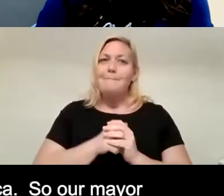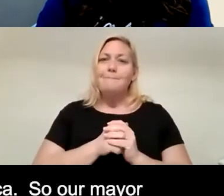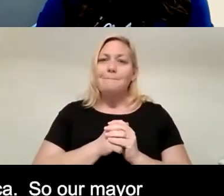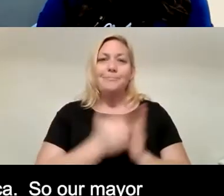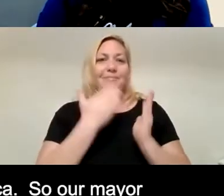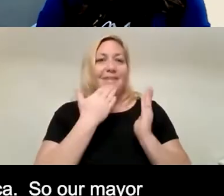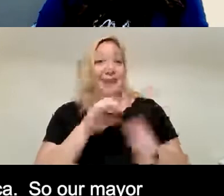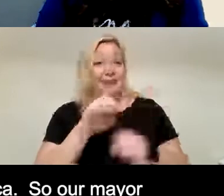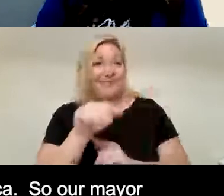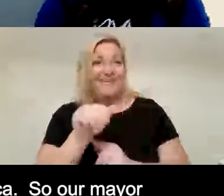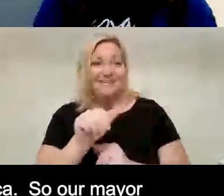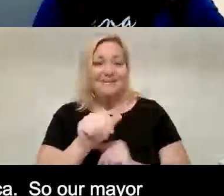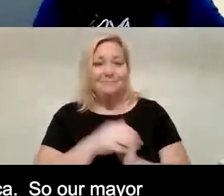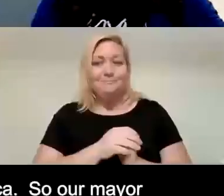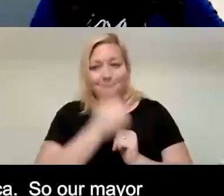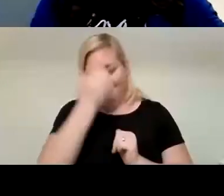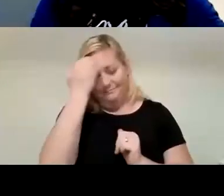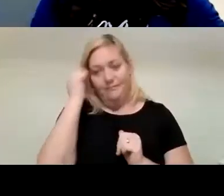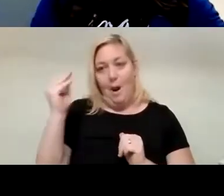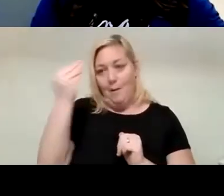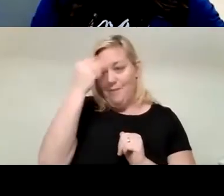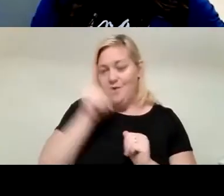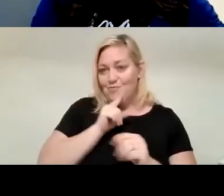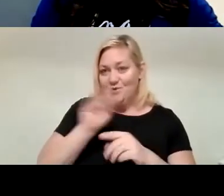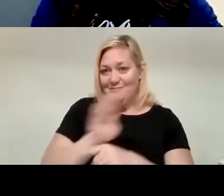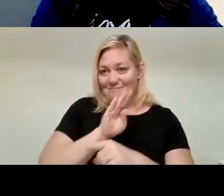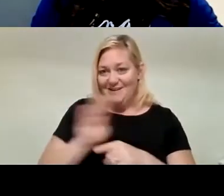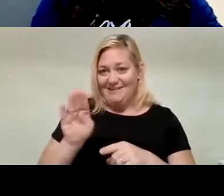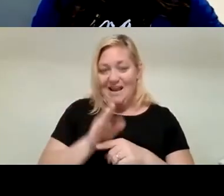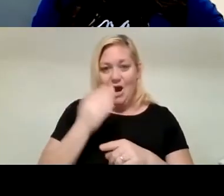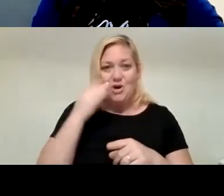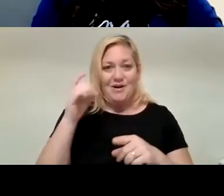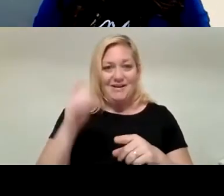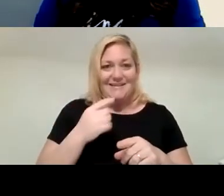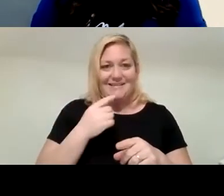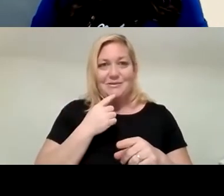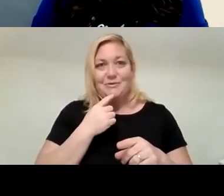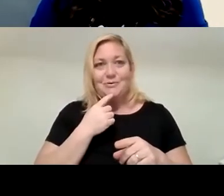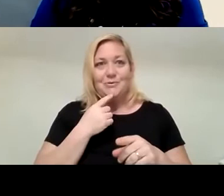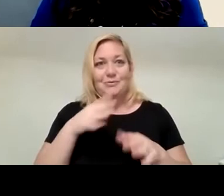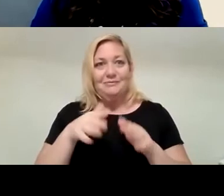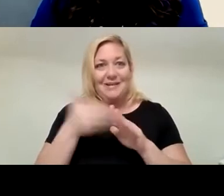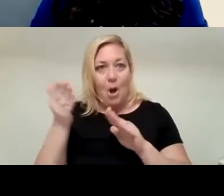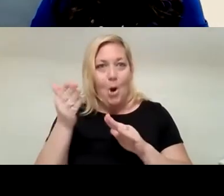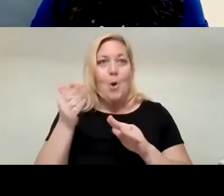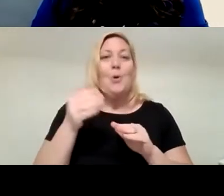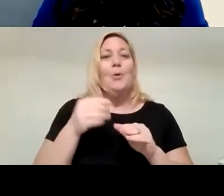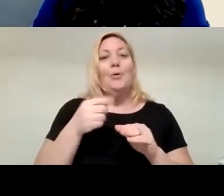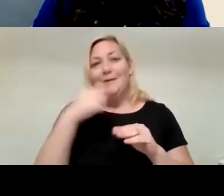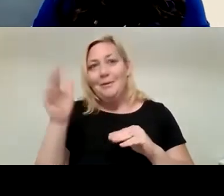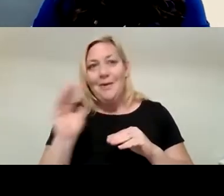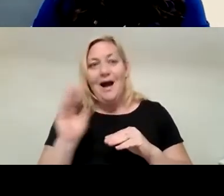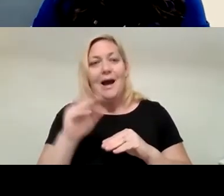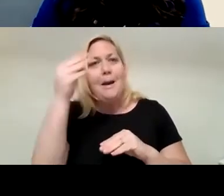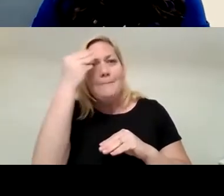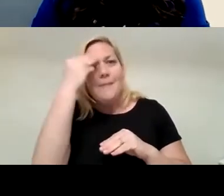Jessica. So our mayor is very busy, so I know he has to go and say goodbye.